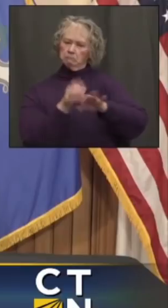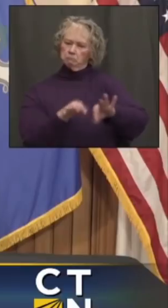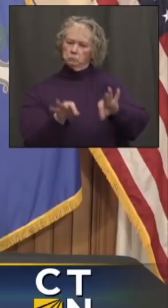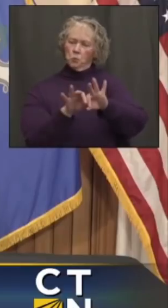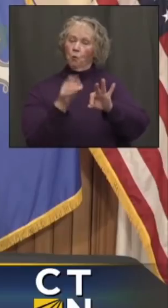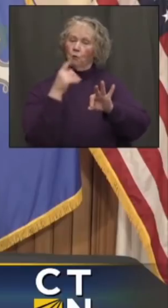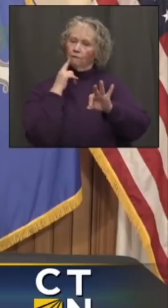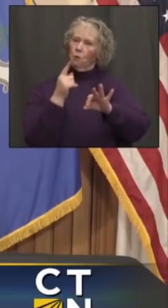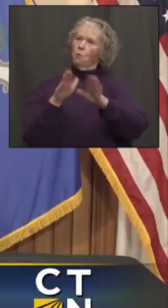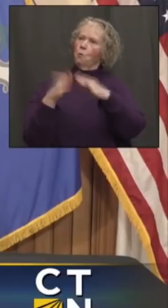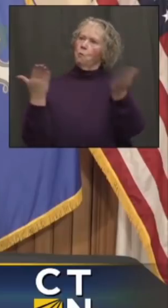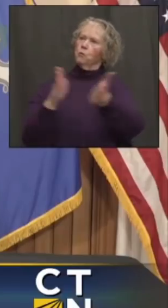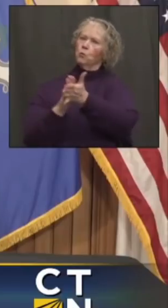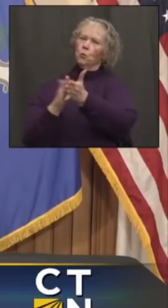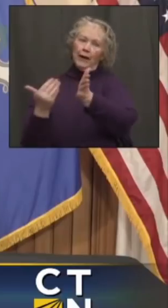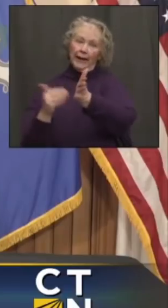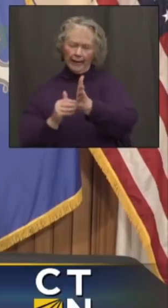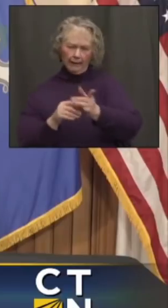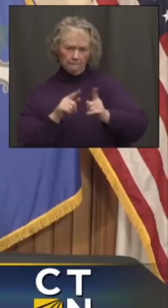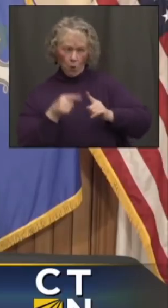Fox 61.